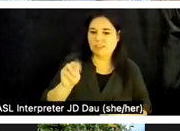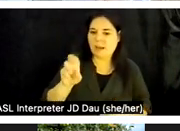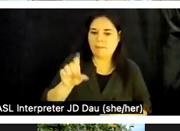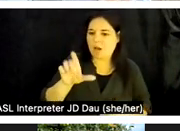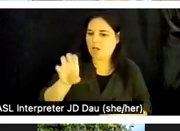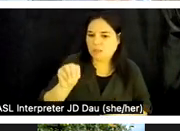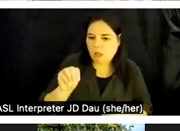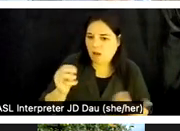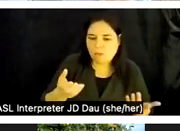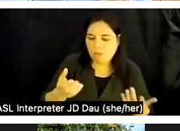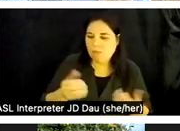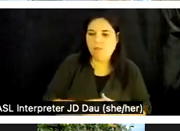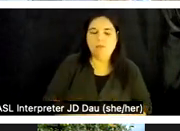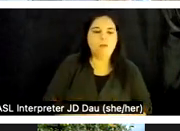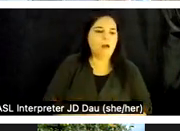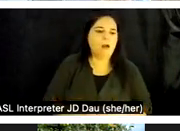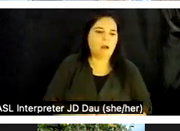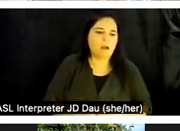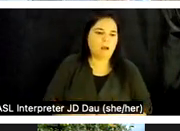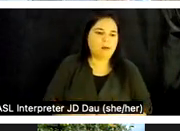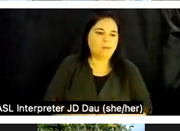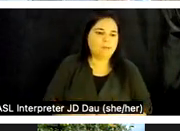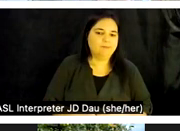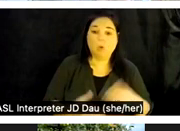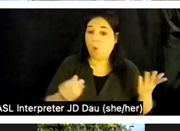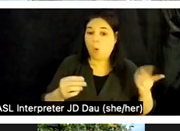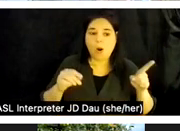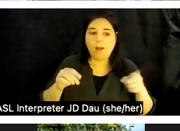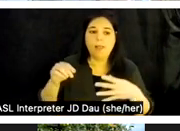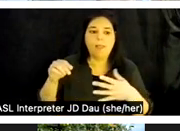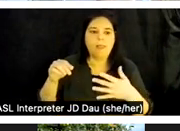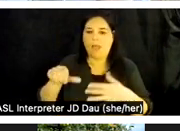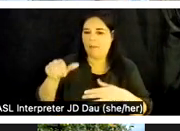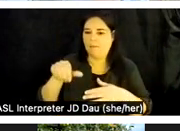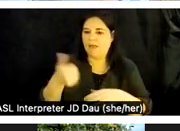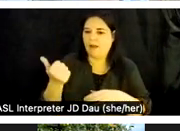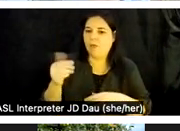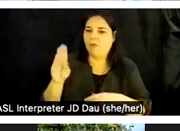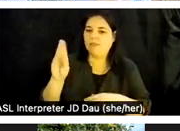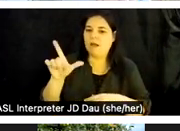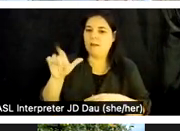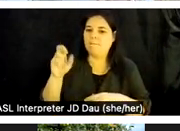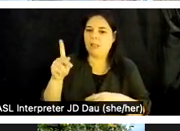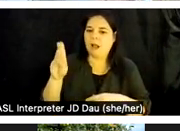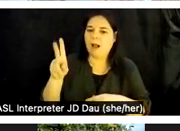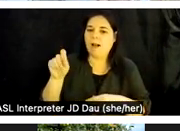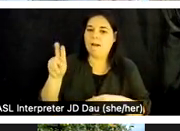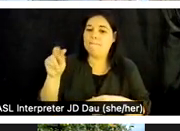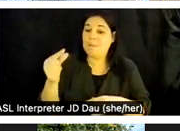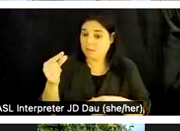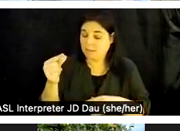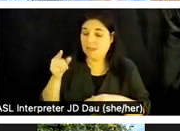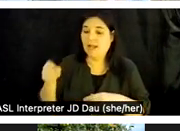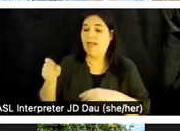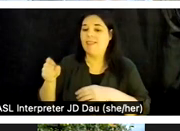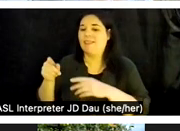And here we have the example of blockbusting that I talked about, of the real estate company convincing a white family to sell